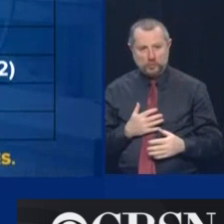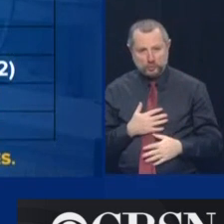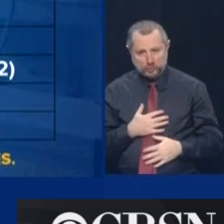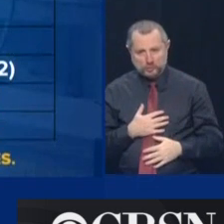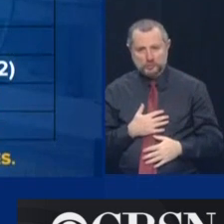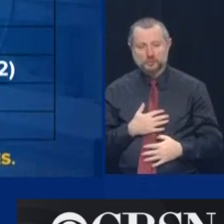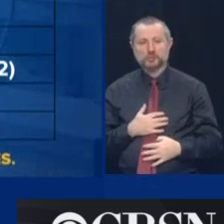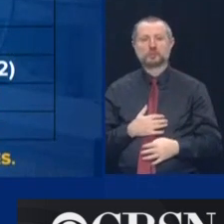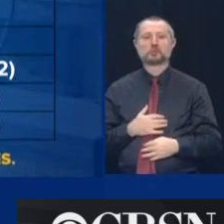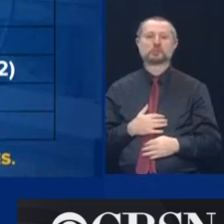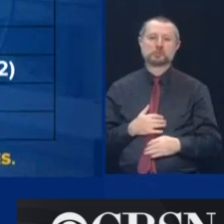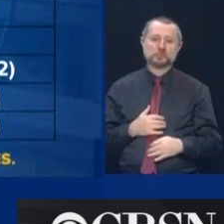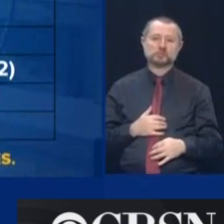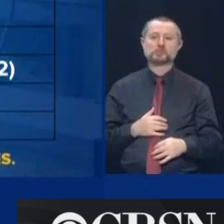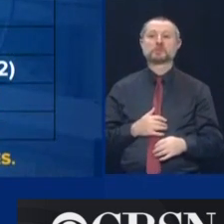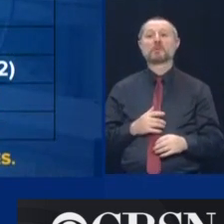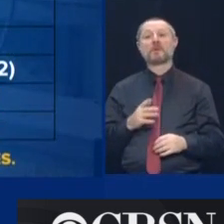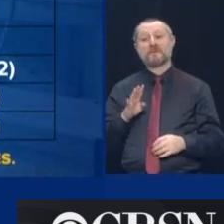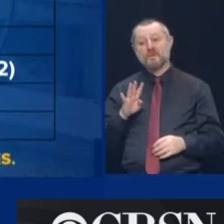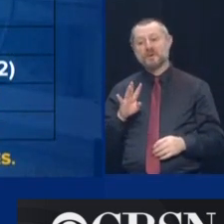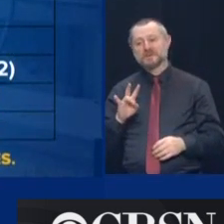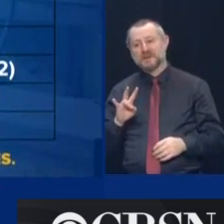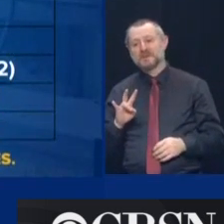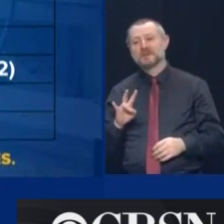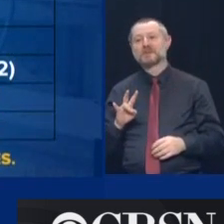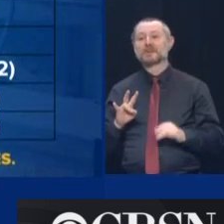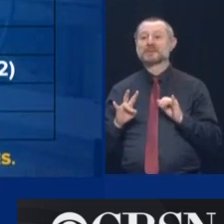And these are not numbers, right?